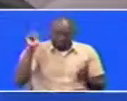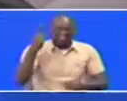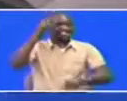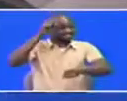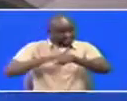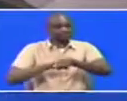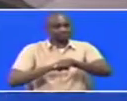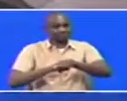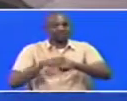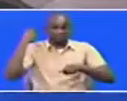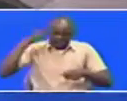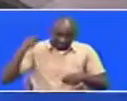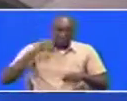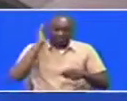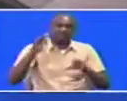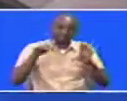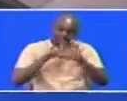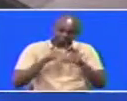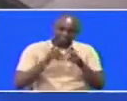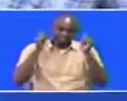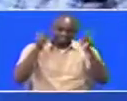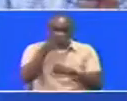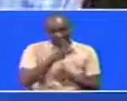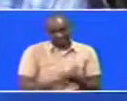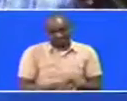time, Mathare is going to participate in the strike.